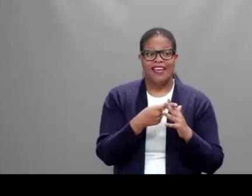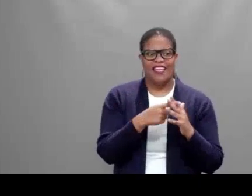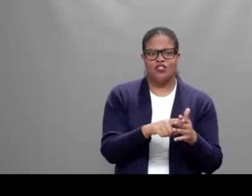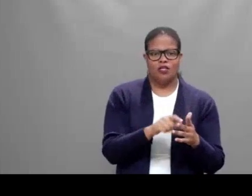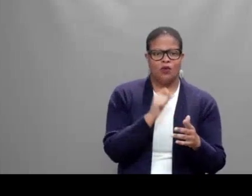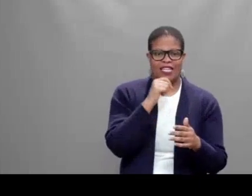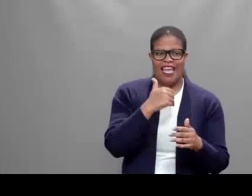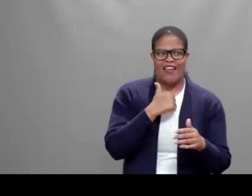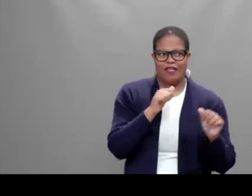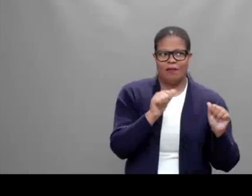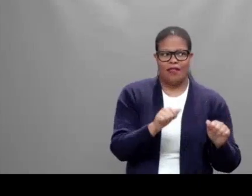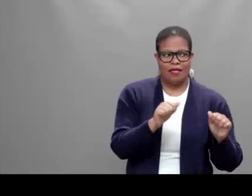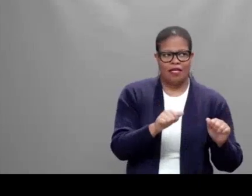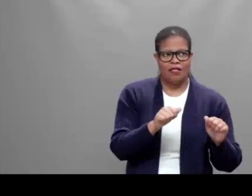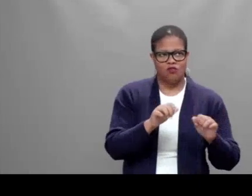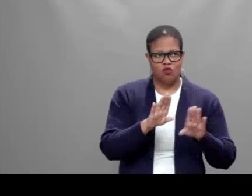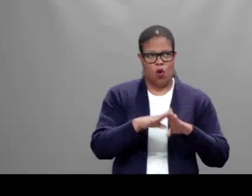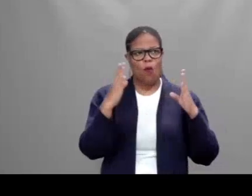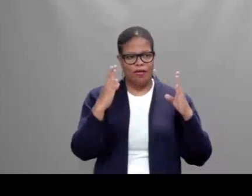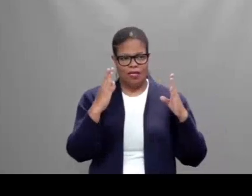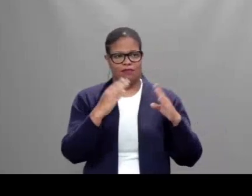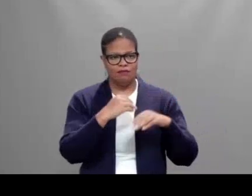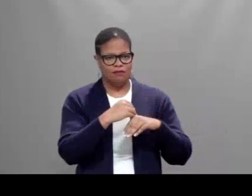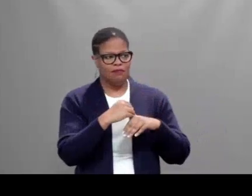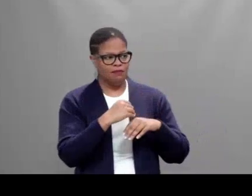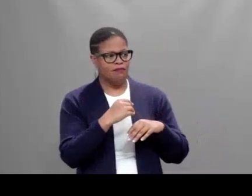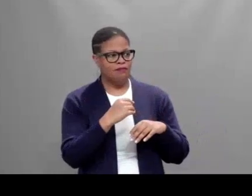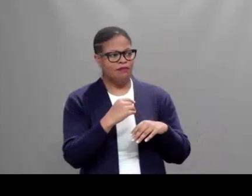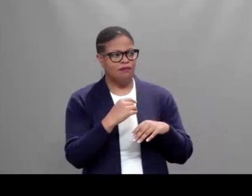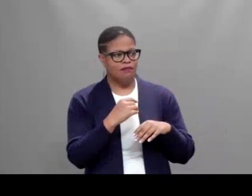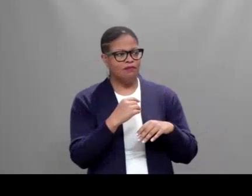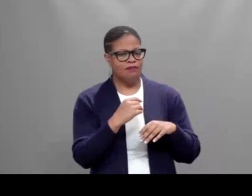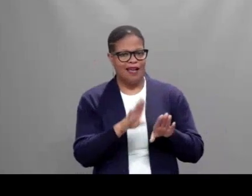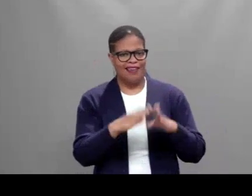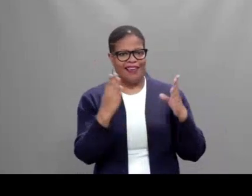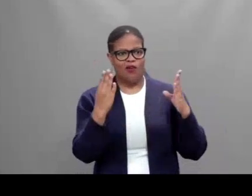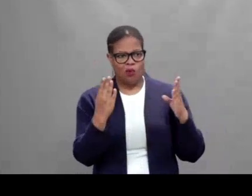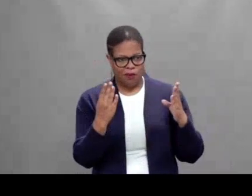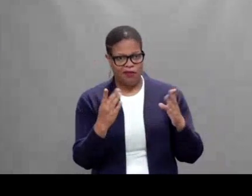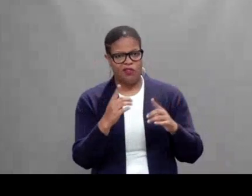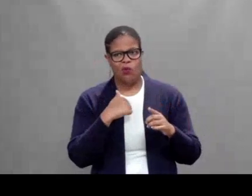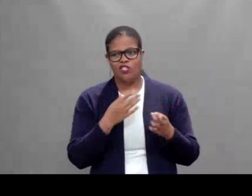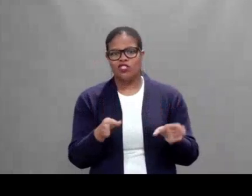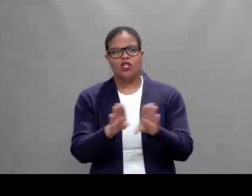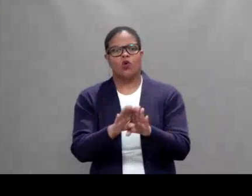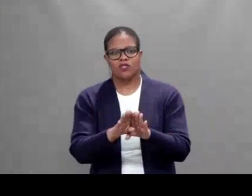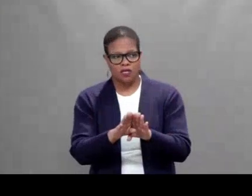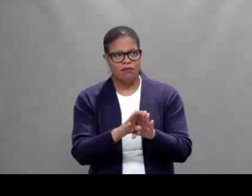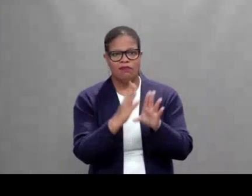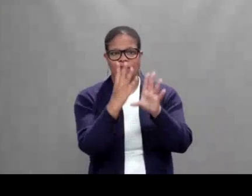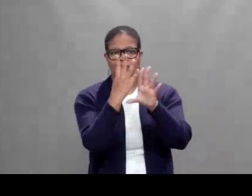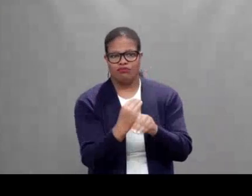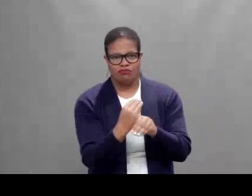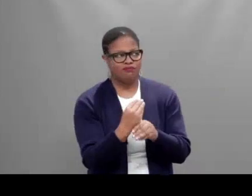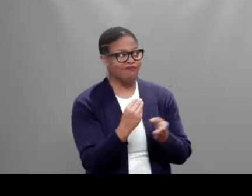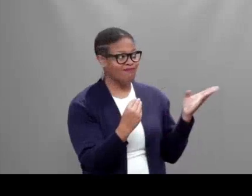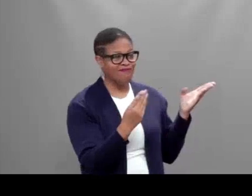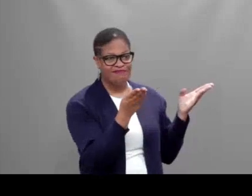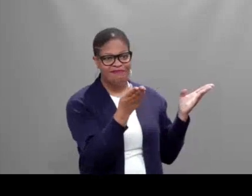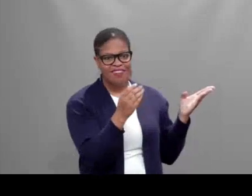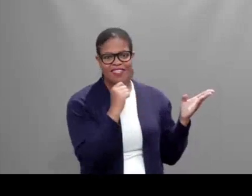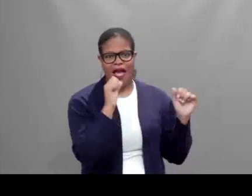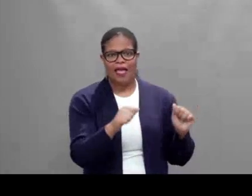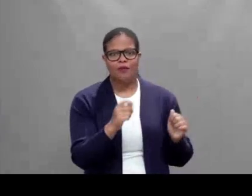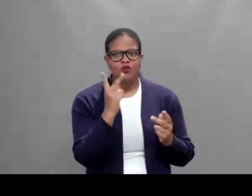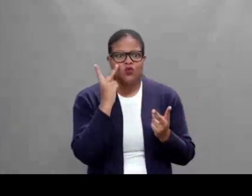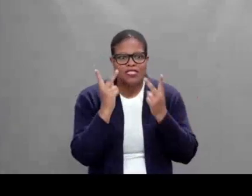initially we didn't have the ability to open it back up. And so we just kind of closed them out and they weren't able